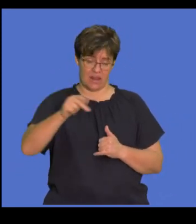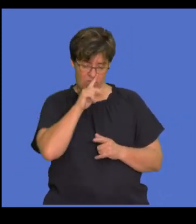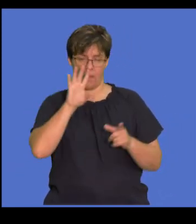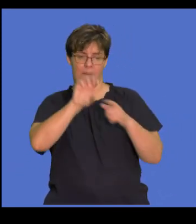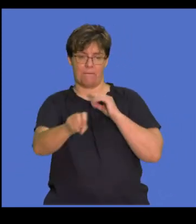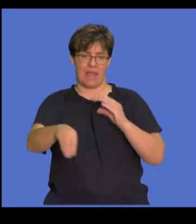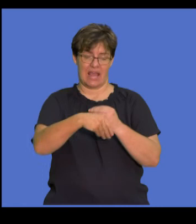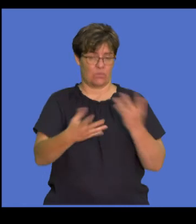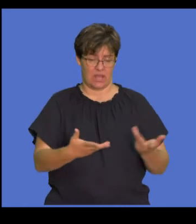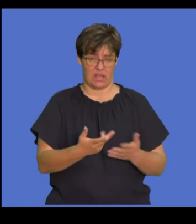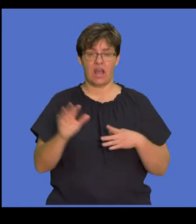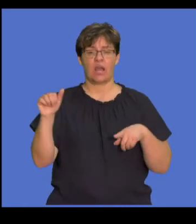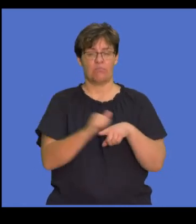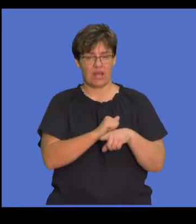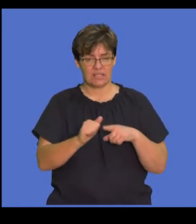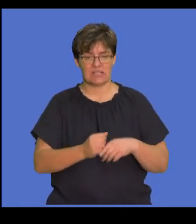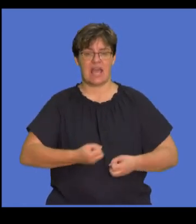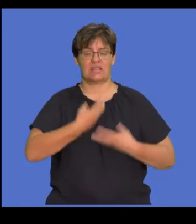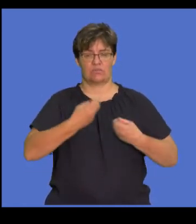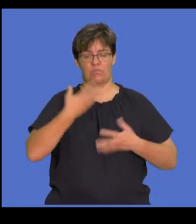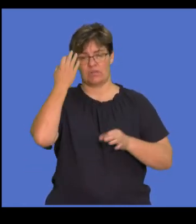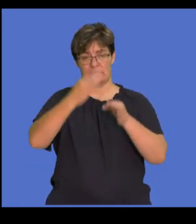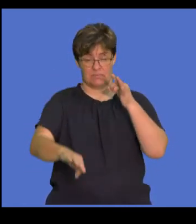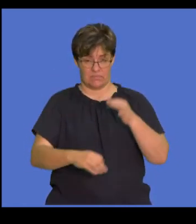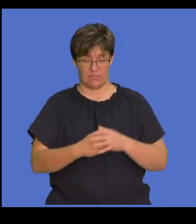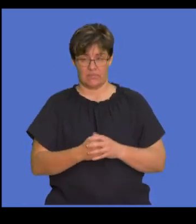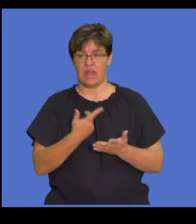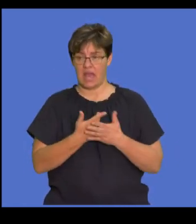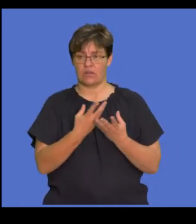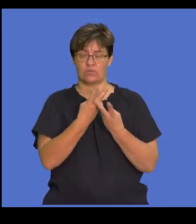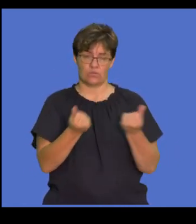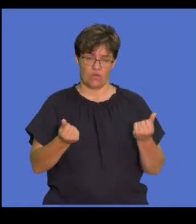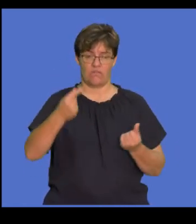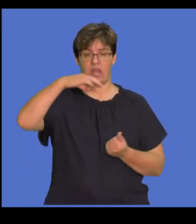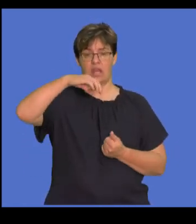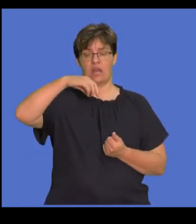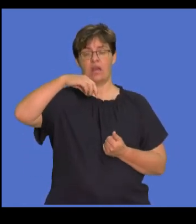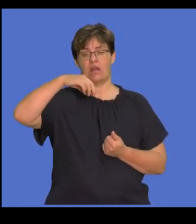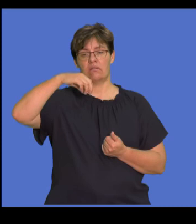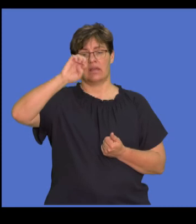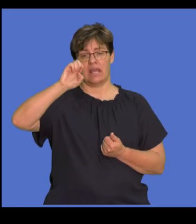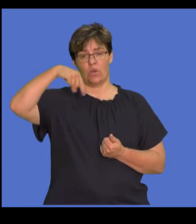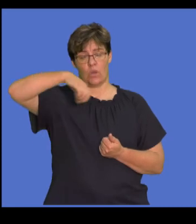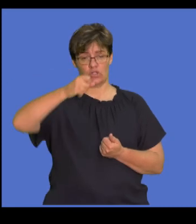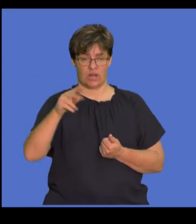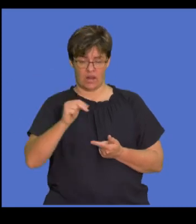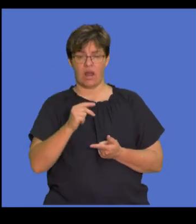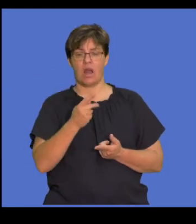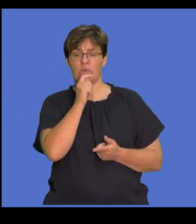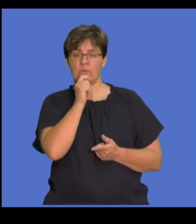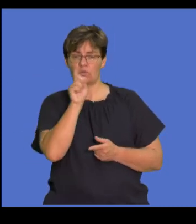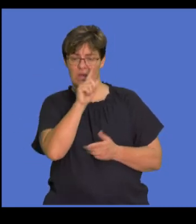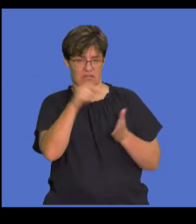come in handy. Also, practice simplifying expressions and solving equations using